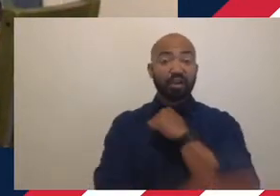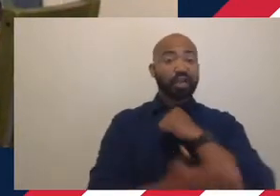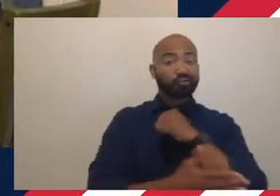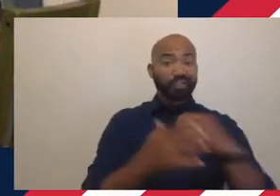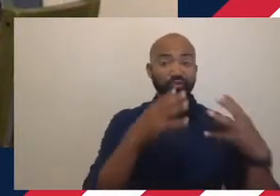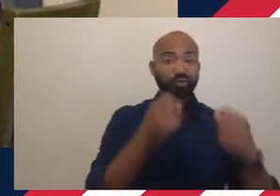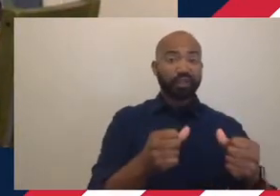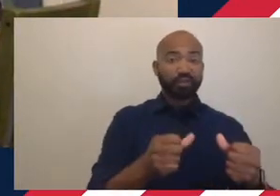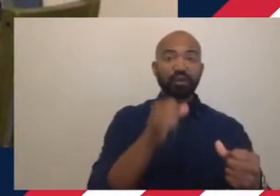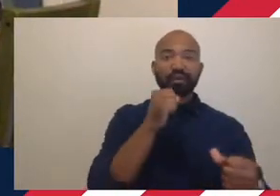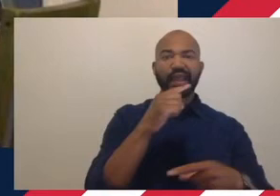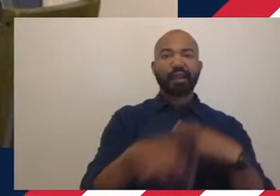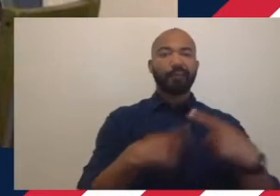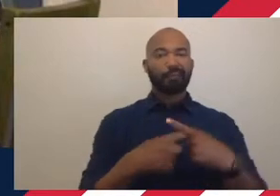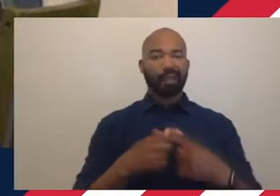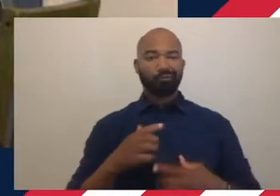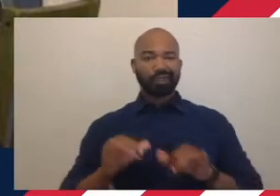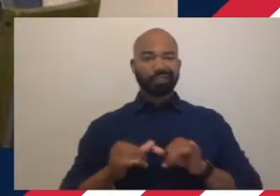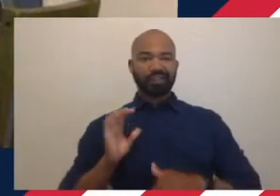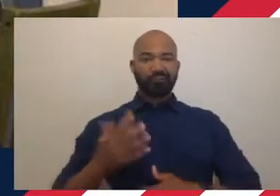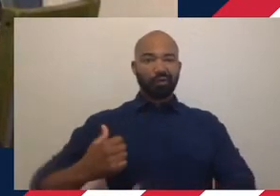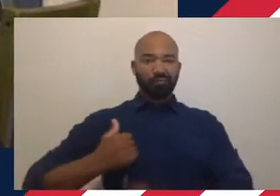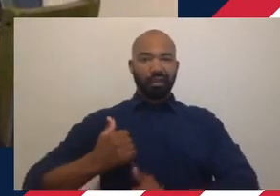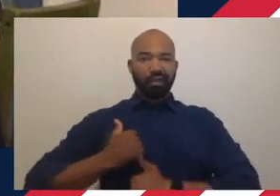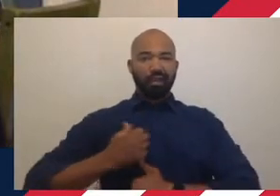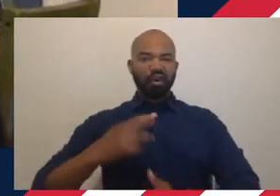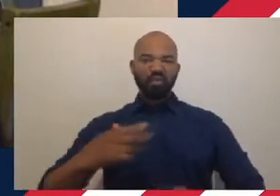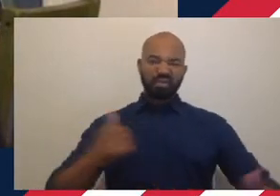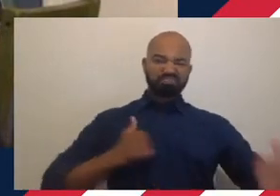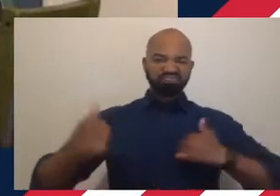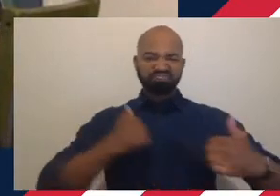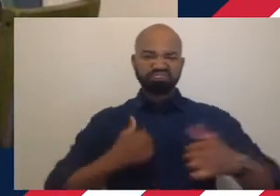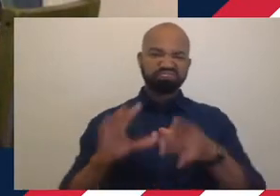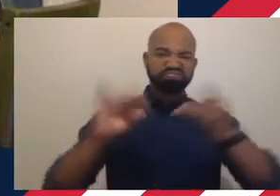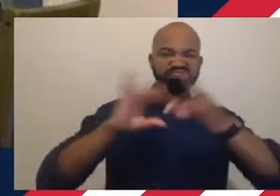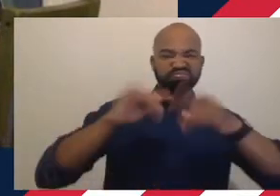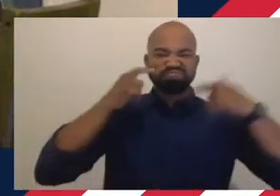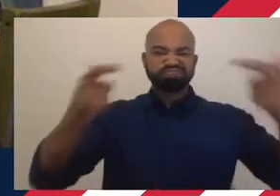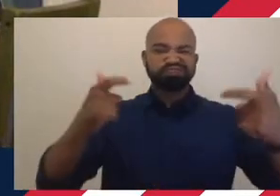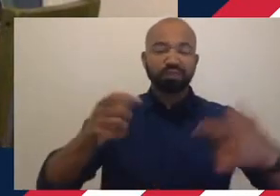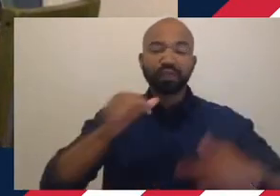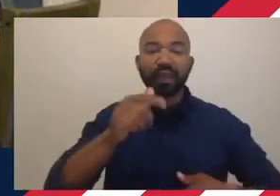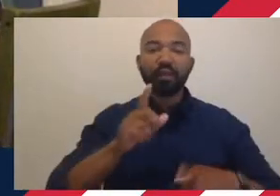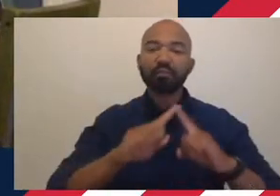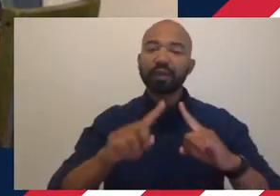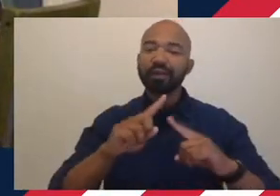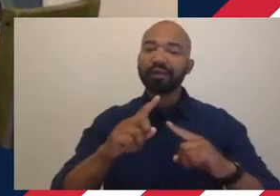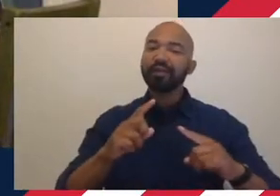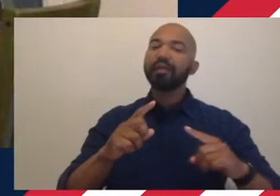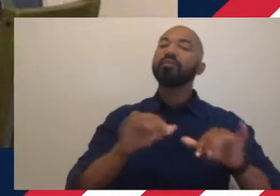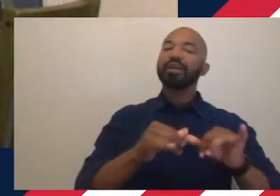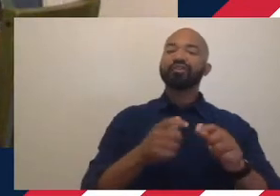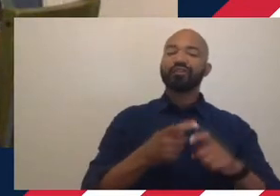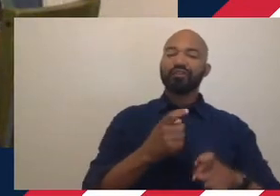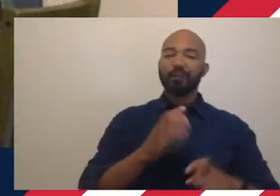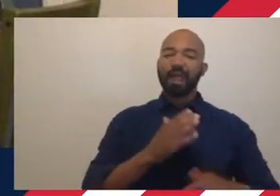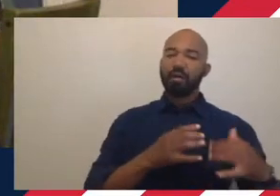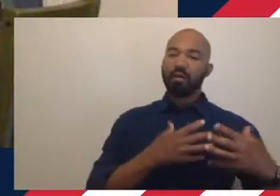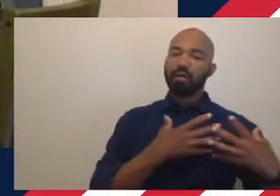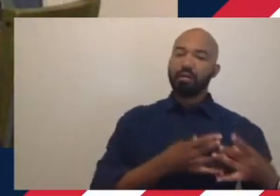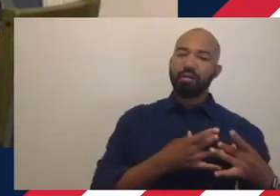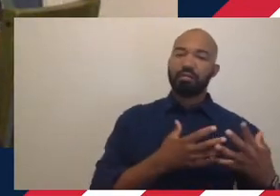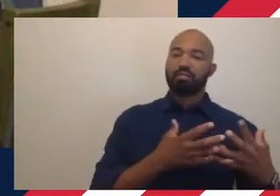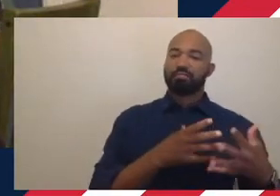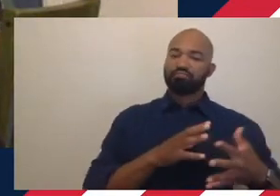by the size of our tanks or the thumping of our chests, but by the compassion and dignity we show each other and the